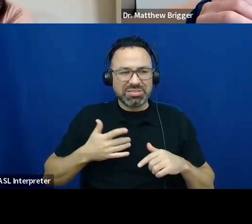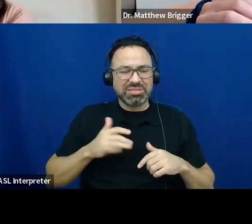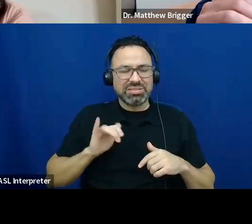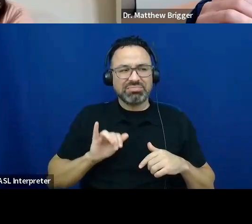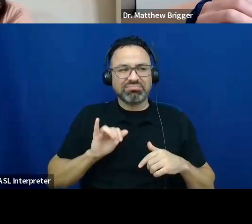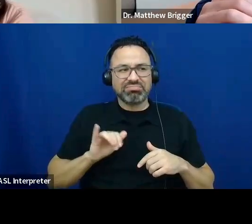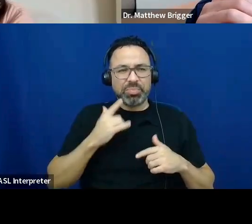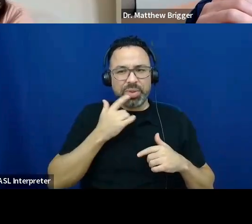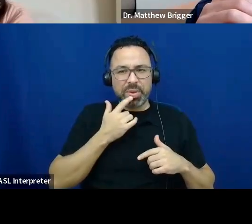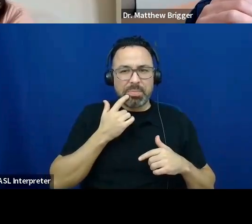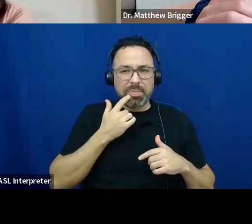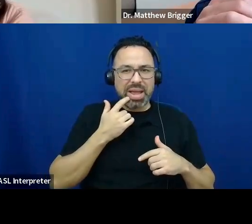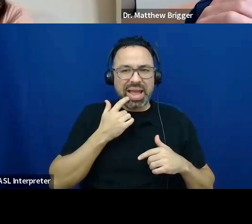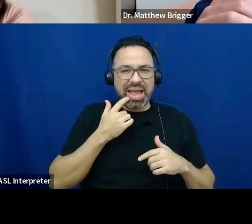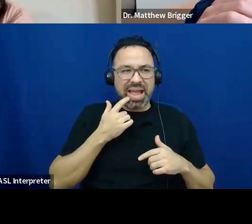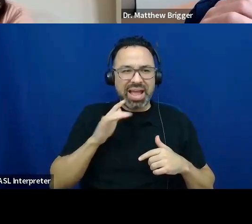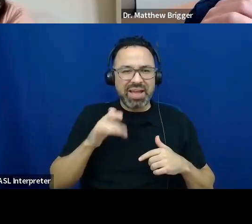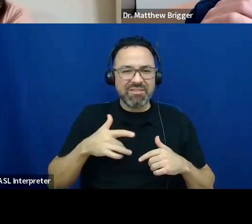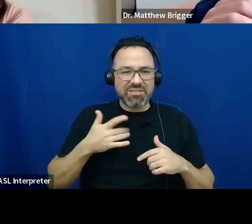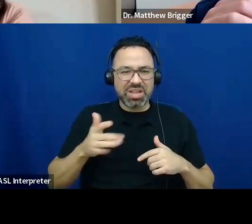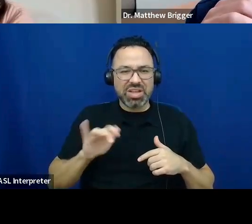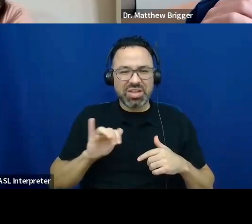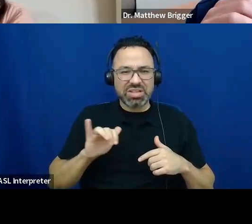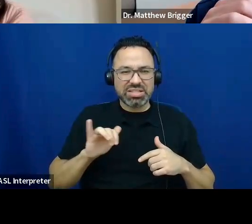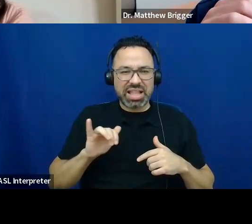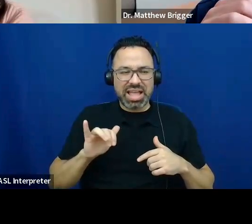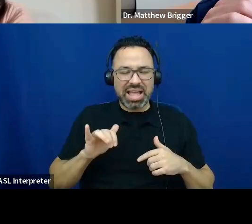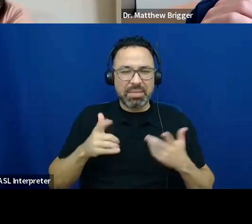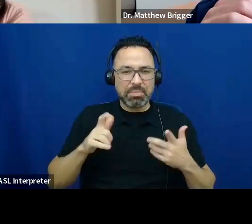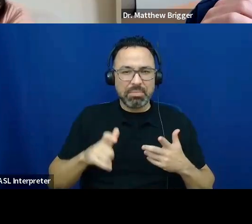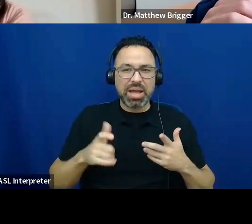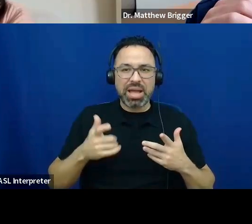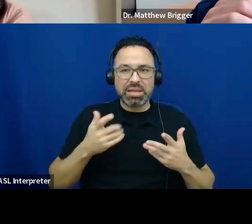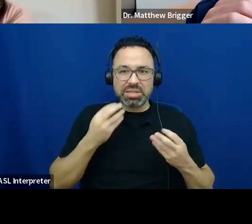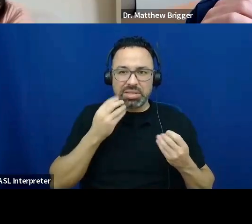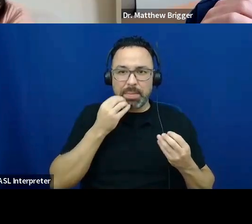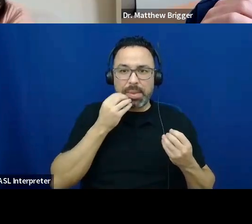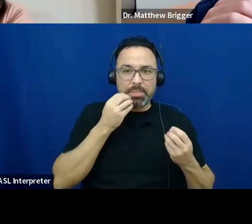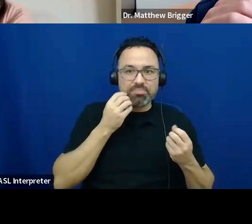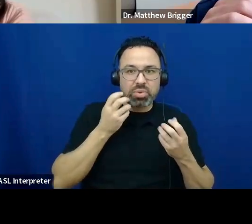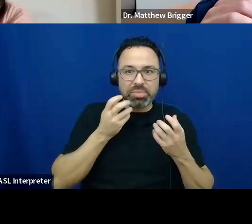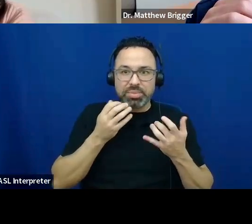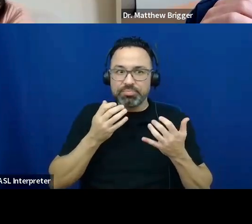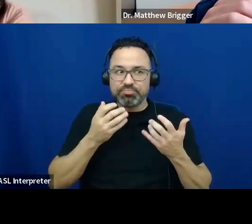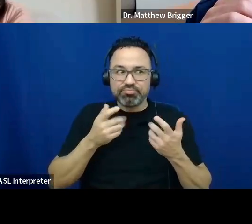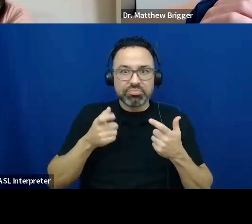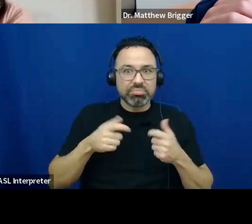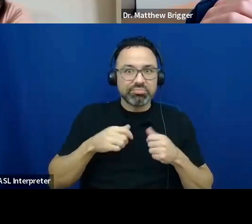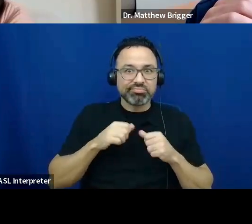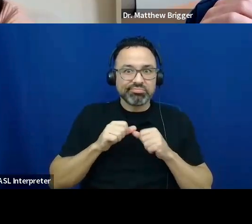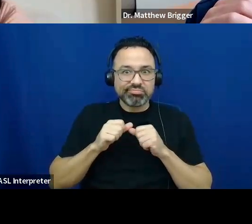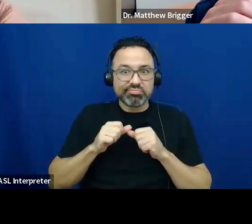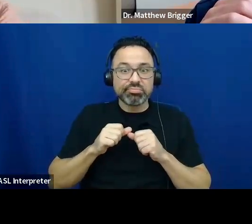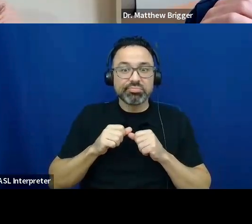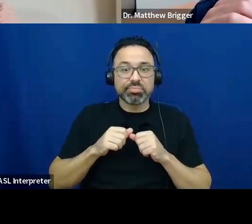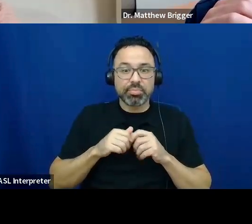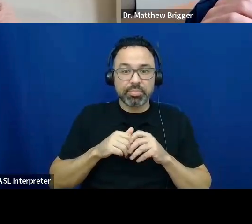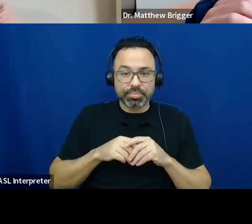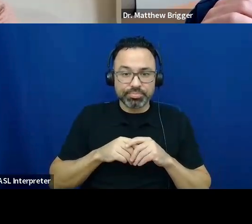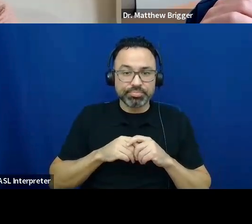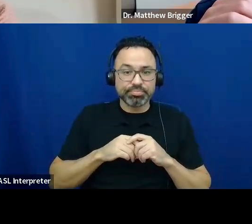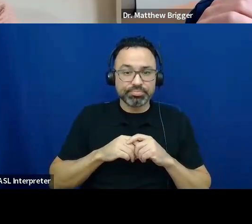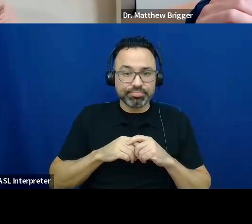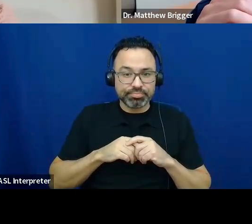with her mouth is constantly, she feels like she needs to be constantly stimulated. During her sedated